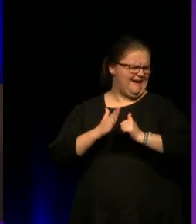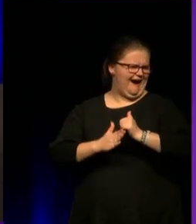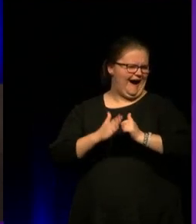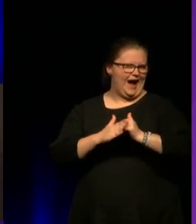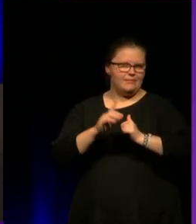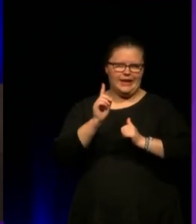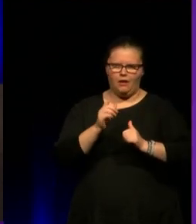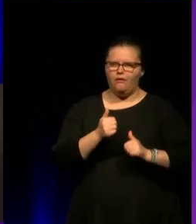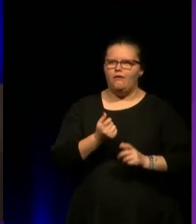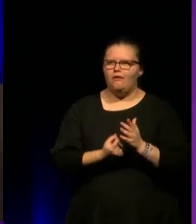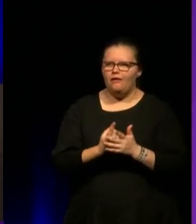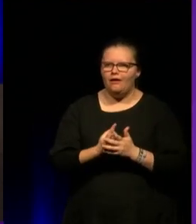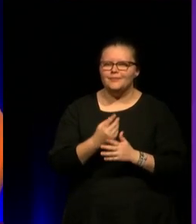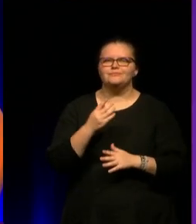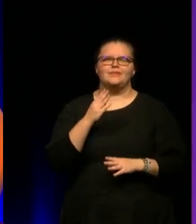Public speaking.